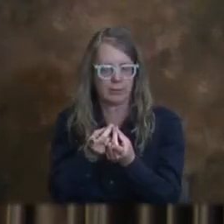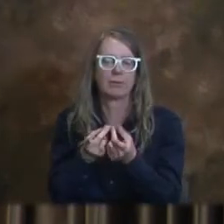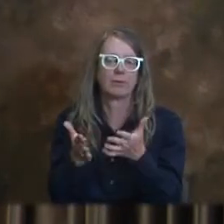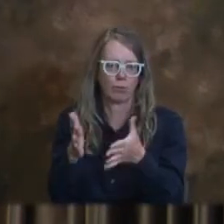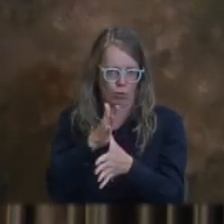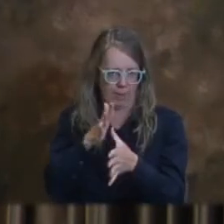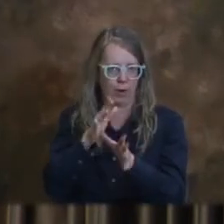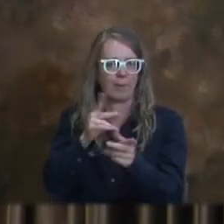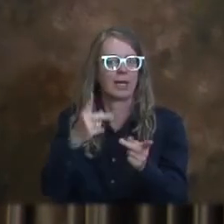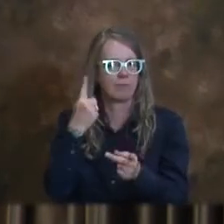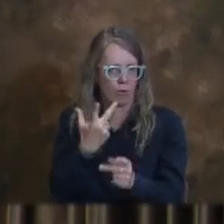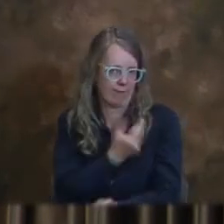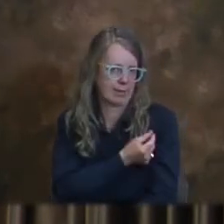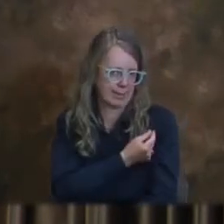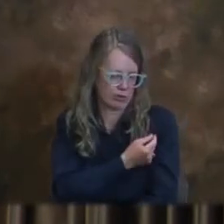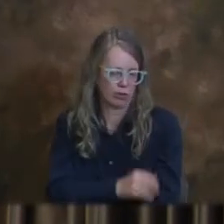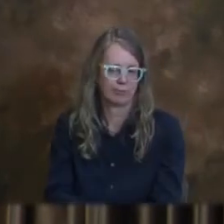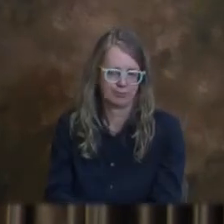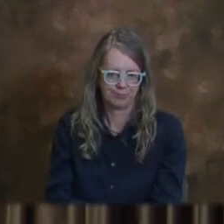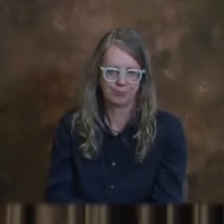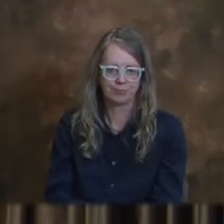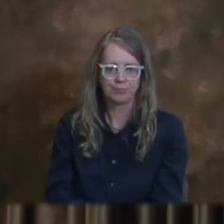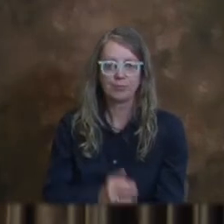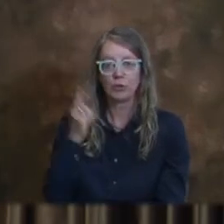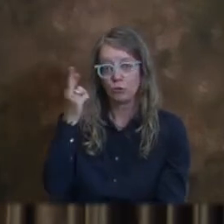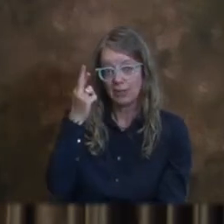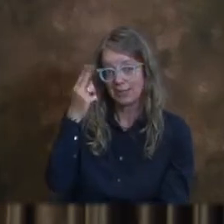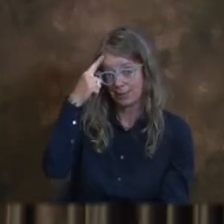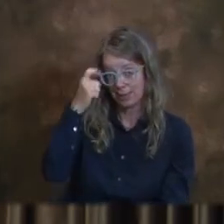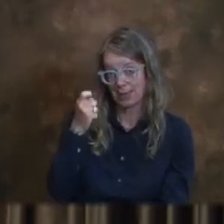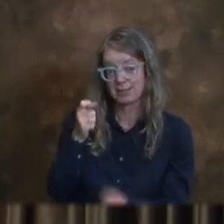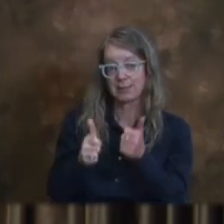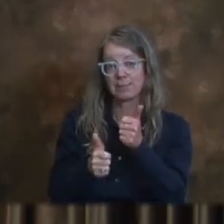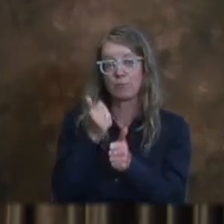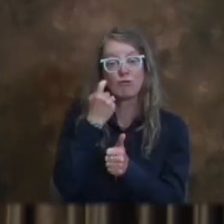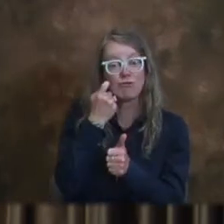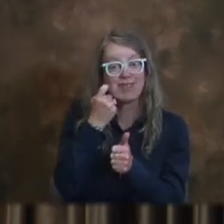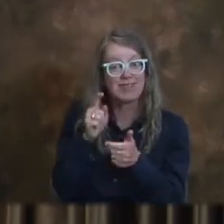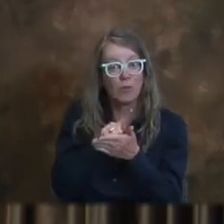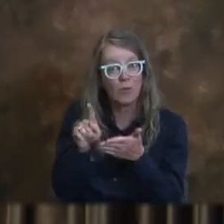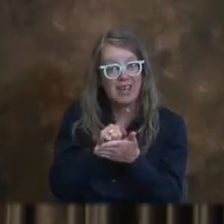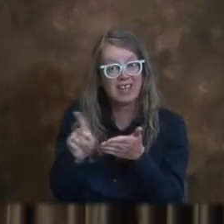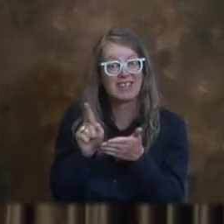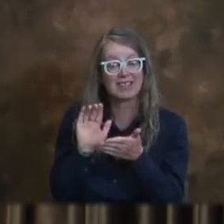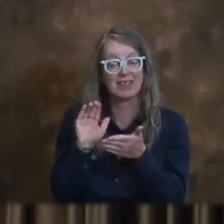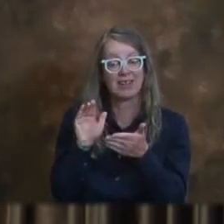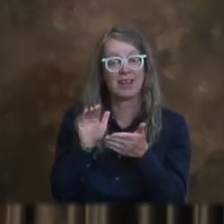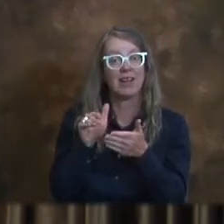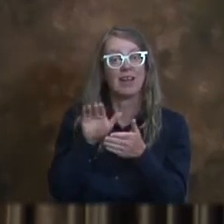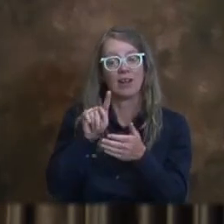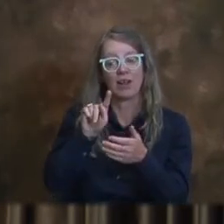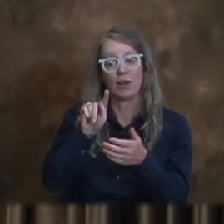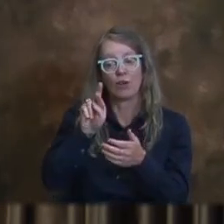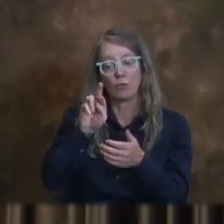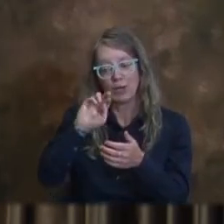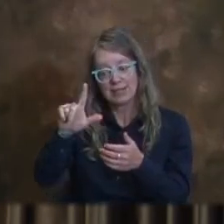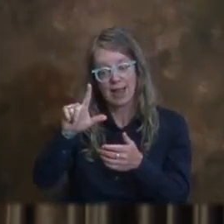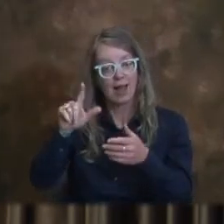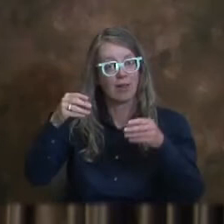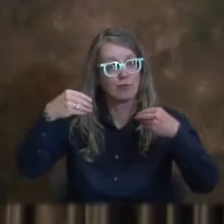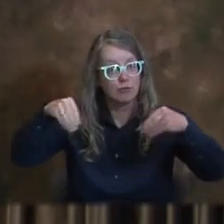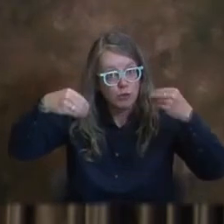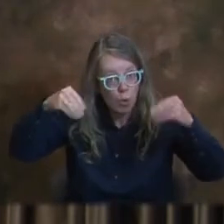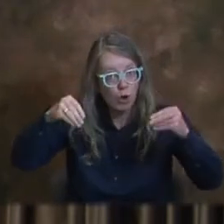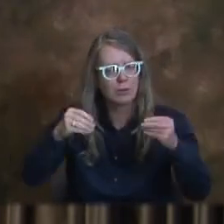because in the more recent weeks, our retail pharmacies have been doing lots of vaccinations. But the PrEP Act doesn't